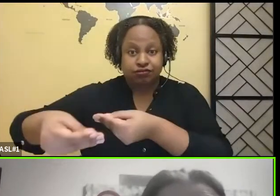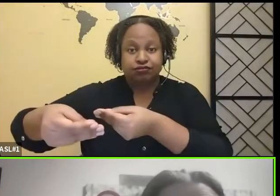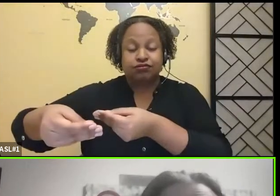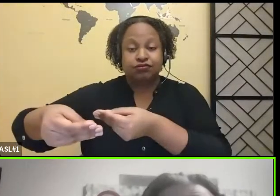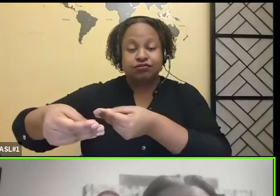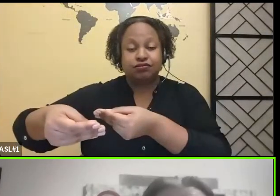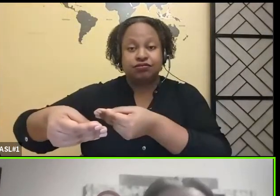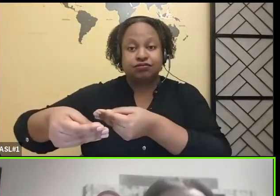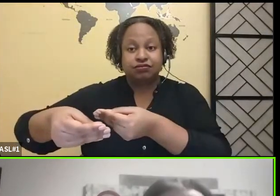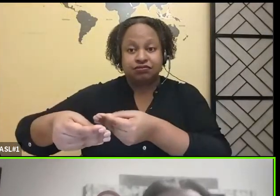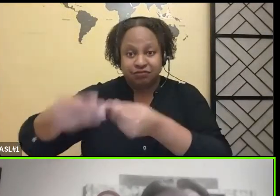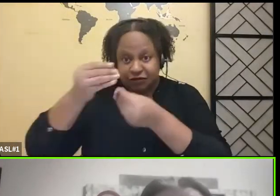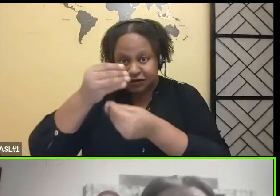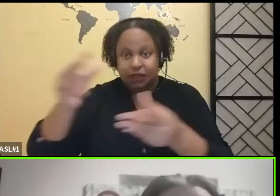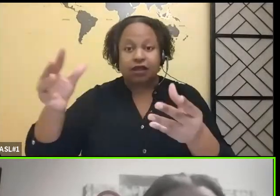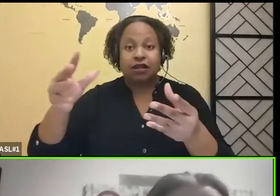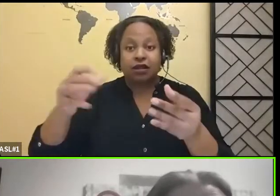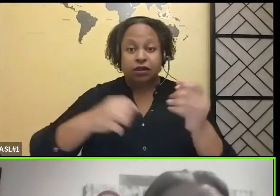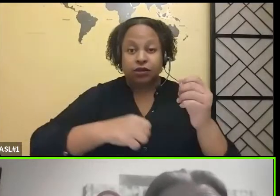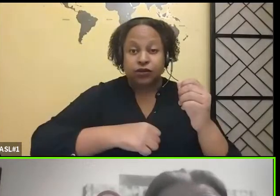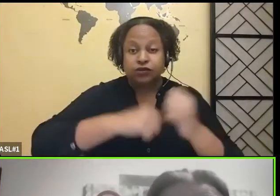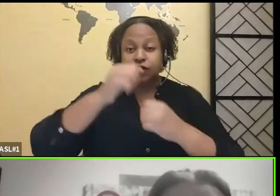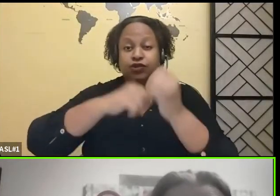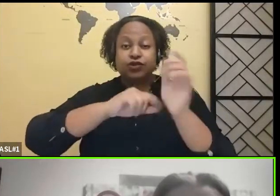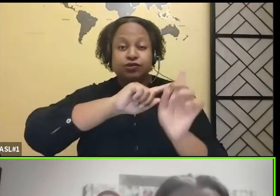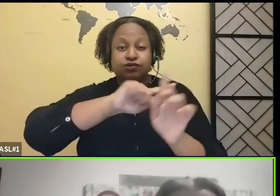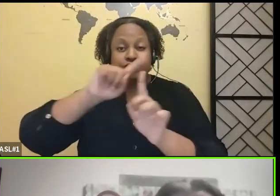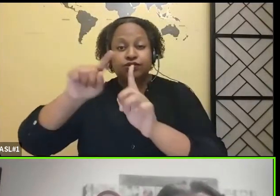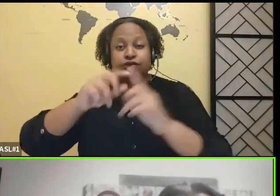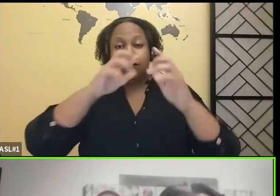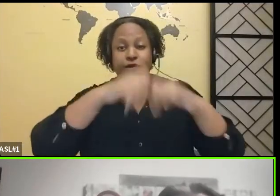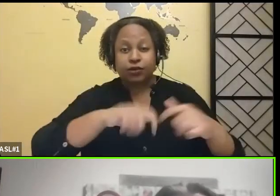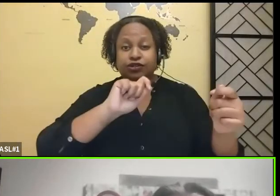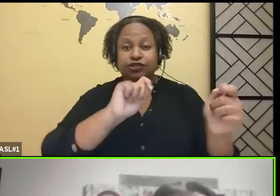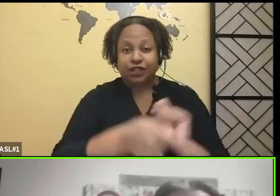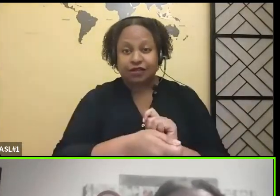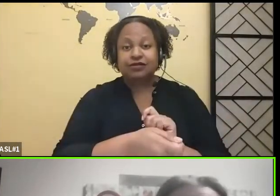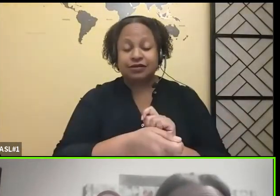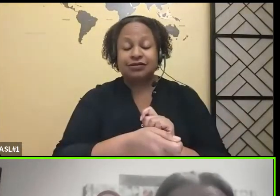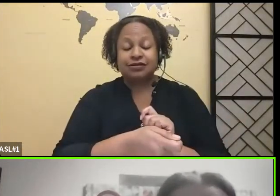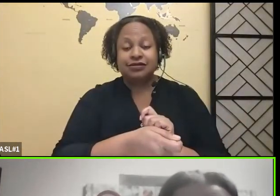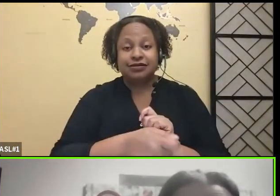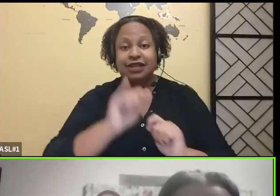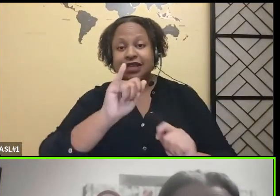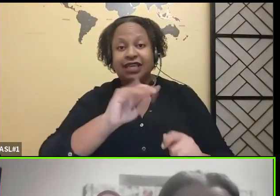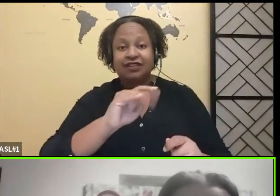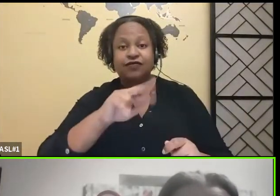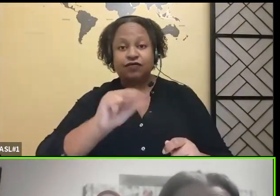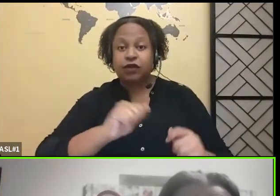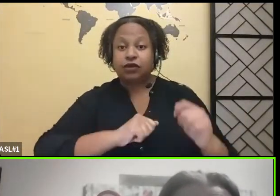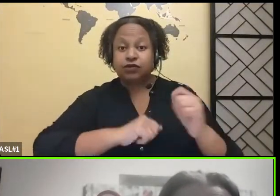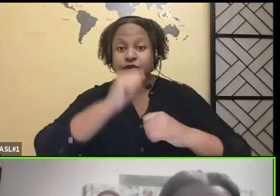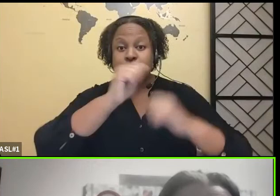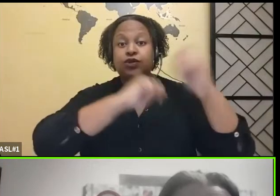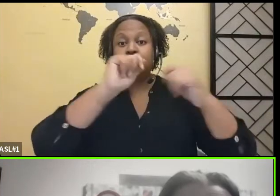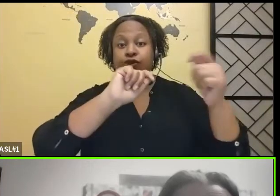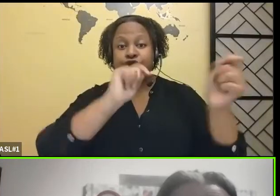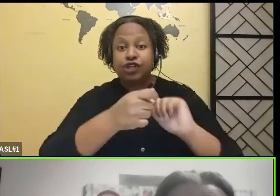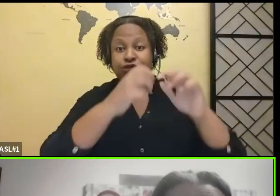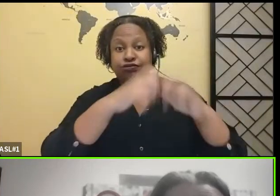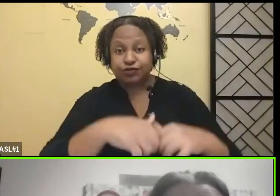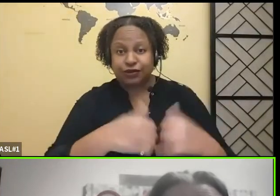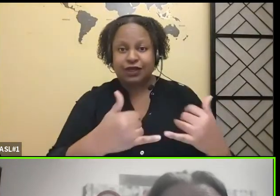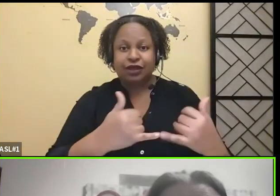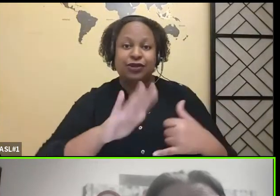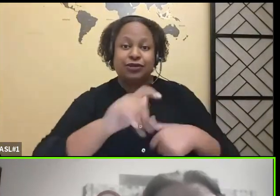them. Take those infrastructures and change them. And now is your time. You know,